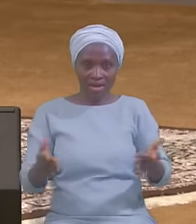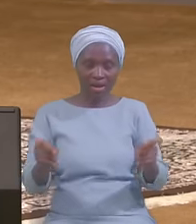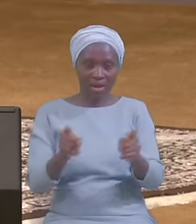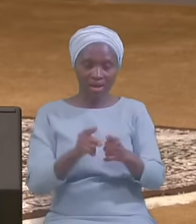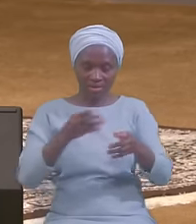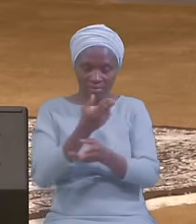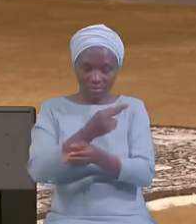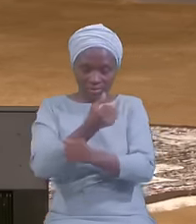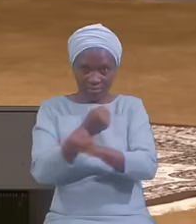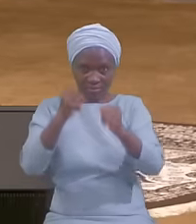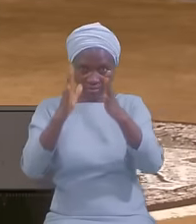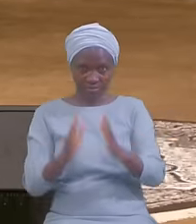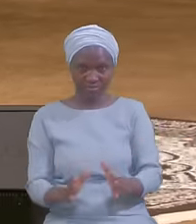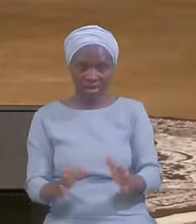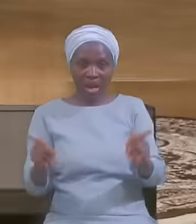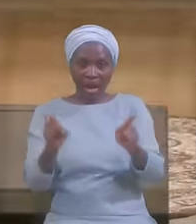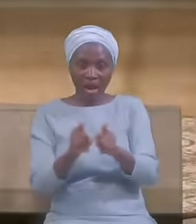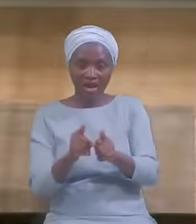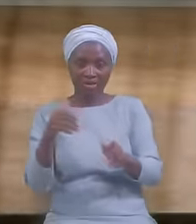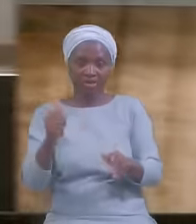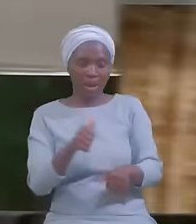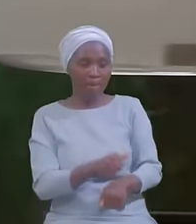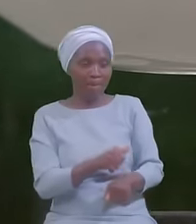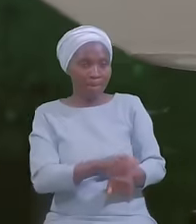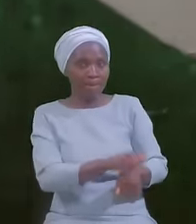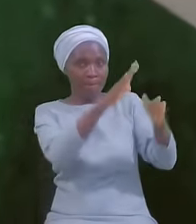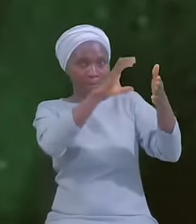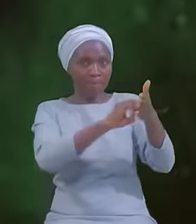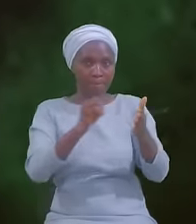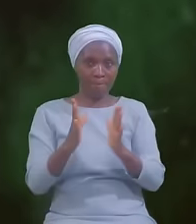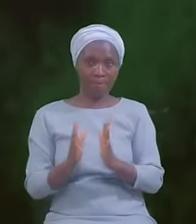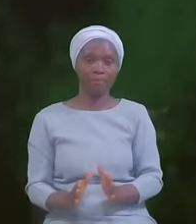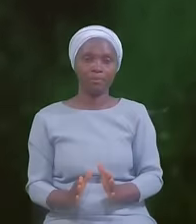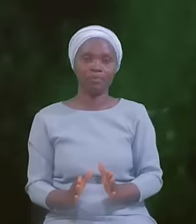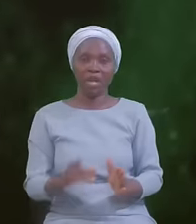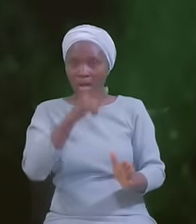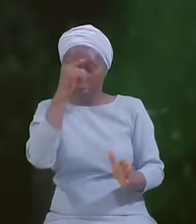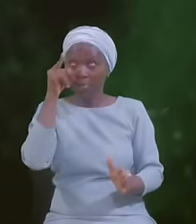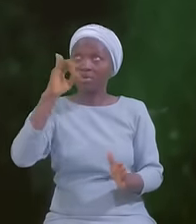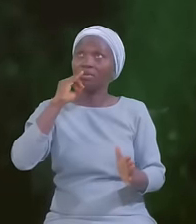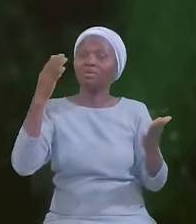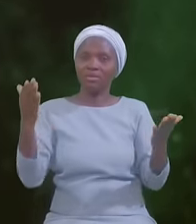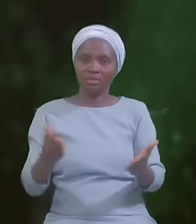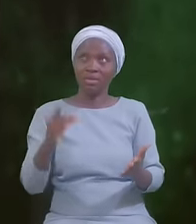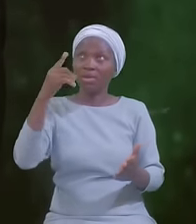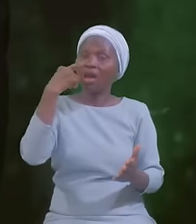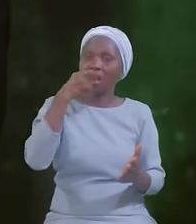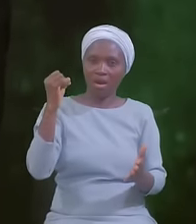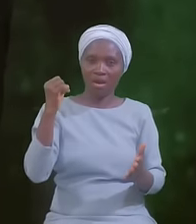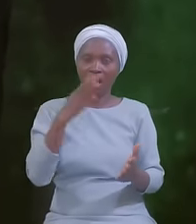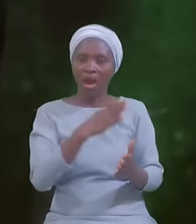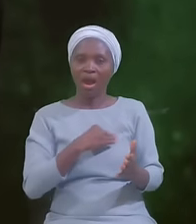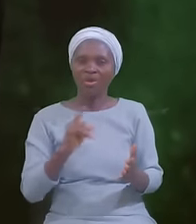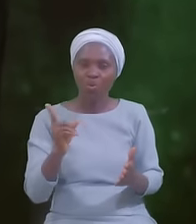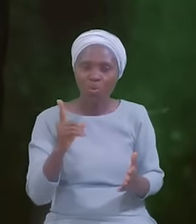is here as the mountain mover. And because he's here, he speaks. And where the word of the